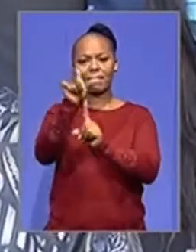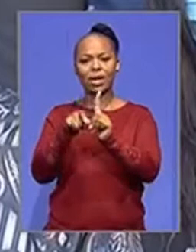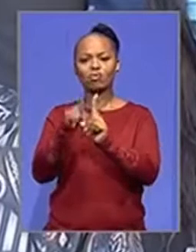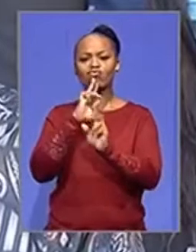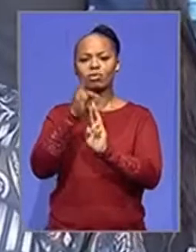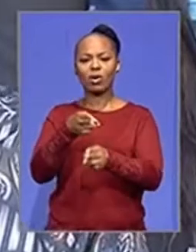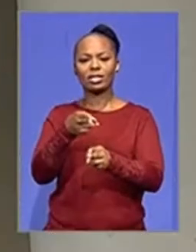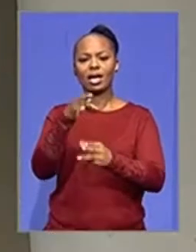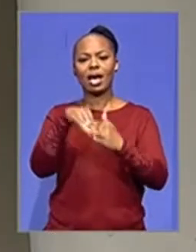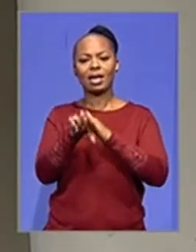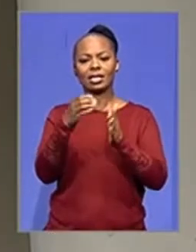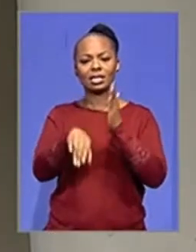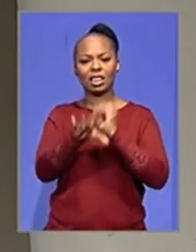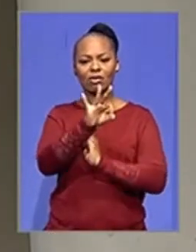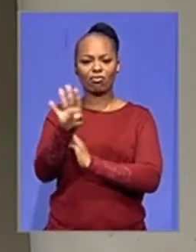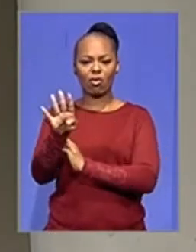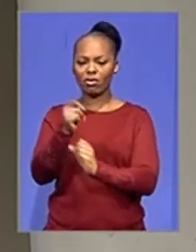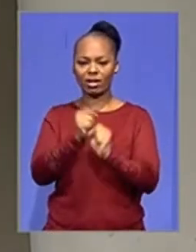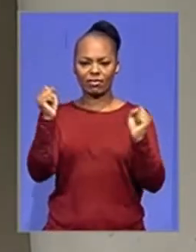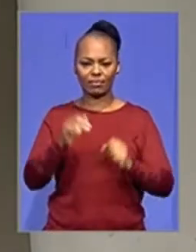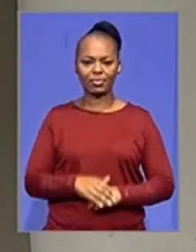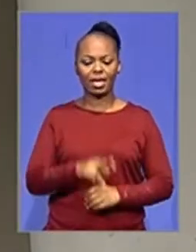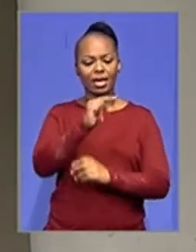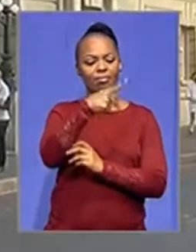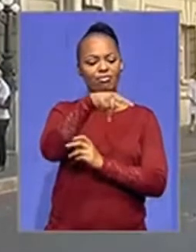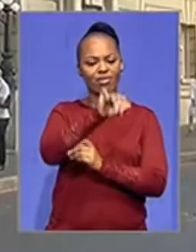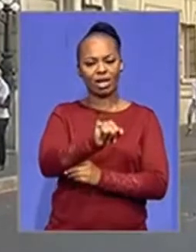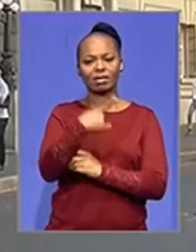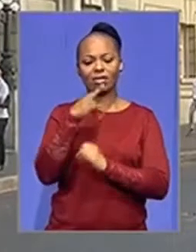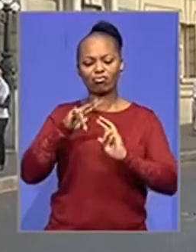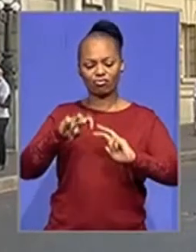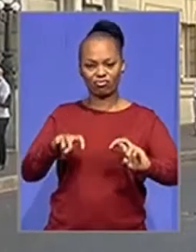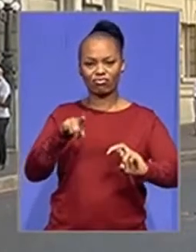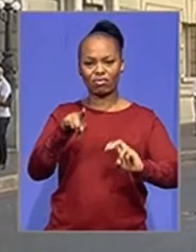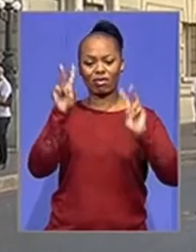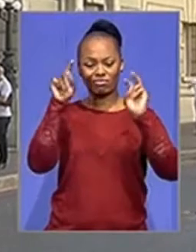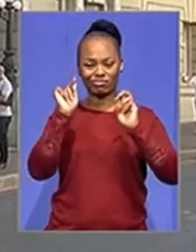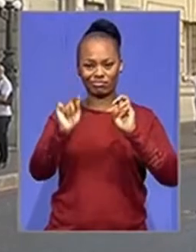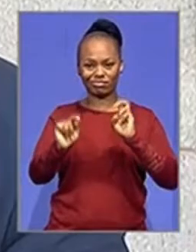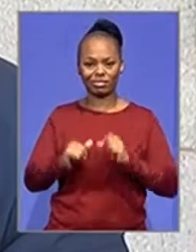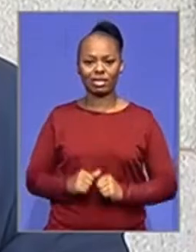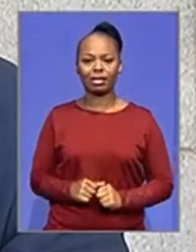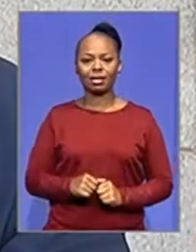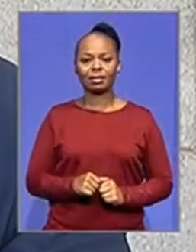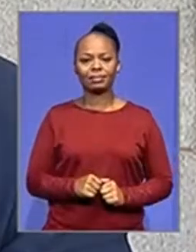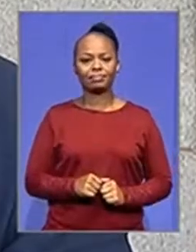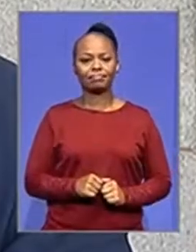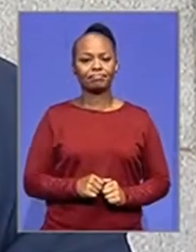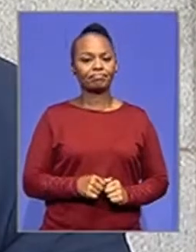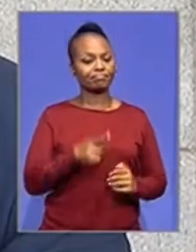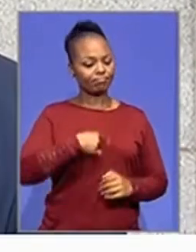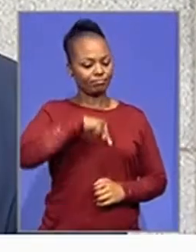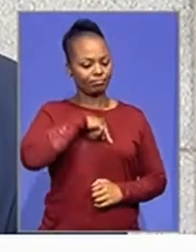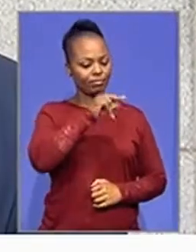under Section 34. NPA e tla lekodisa kahlolo ena ya Lekgotla. As the state, we note the decision of the